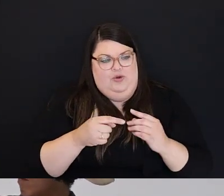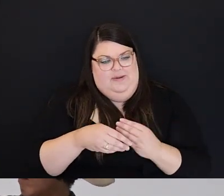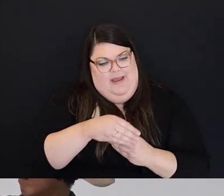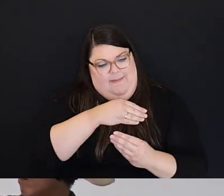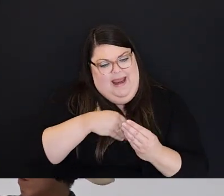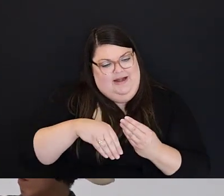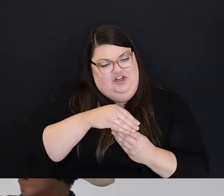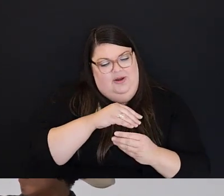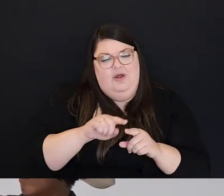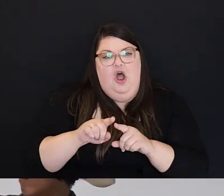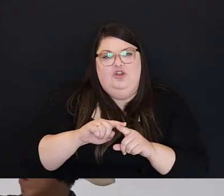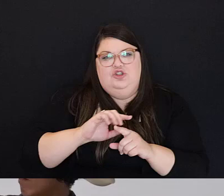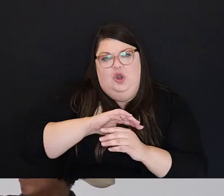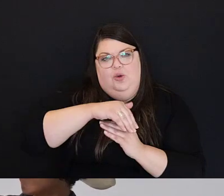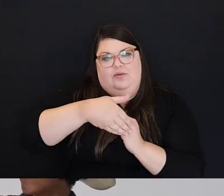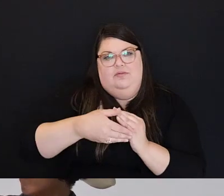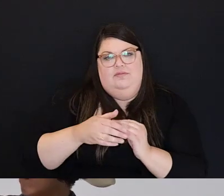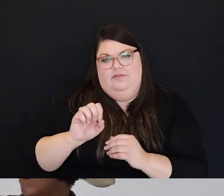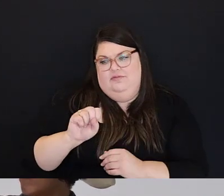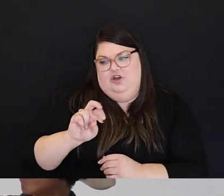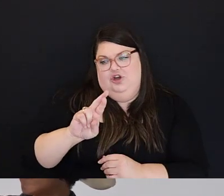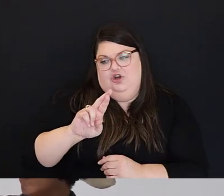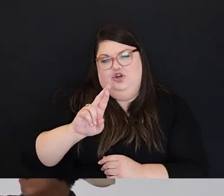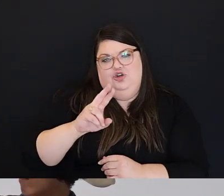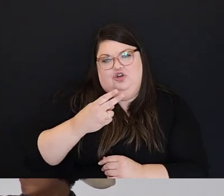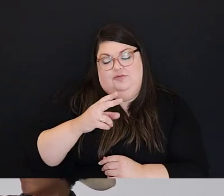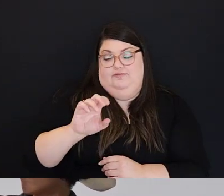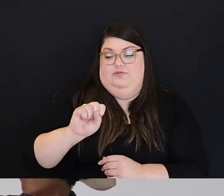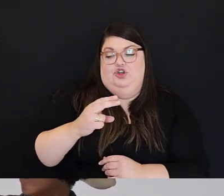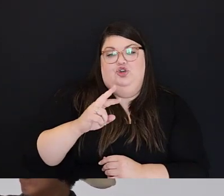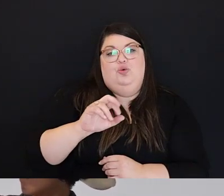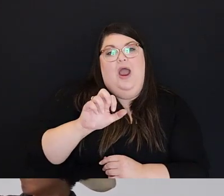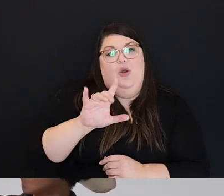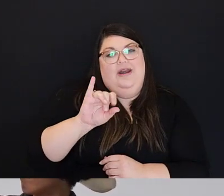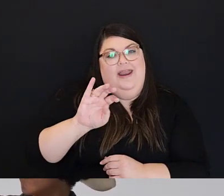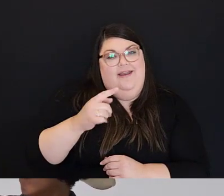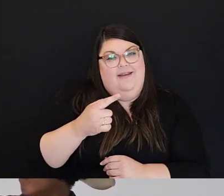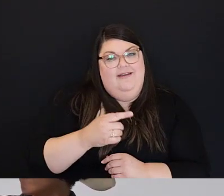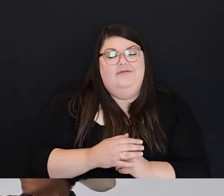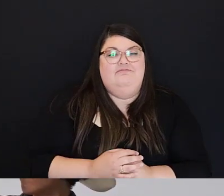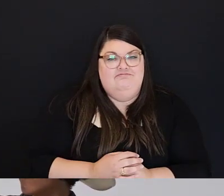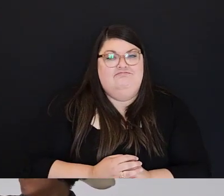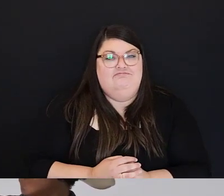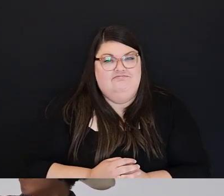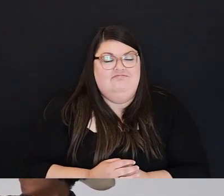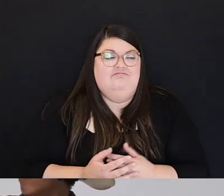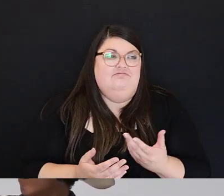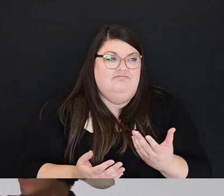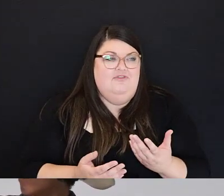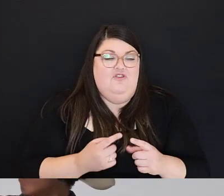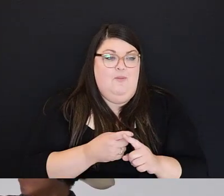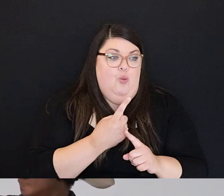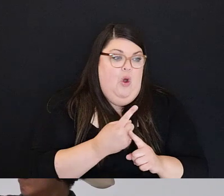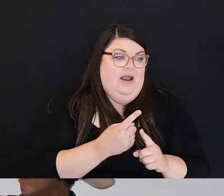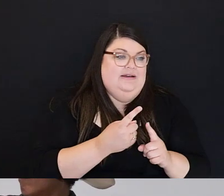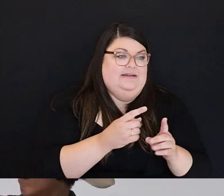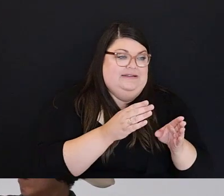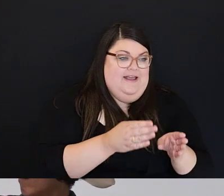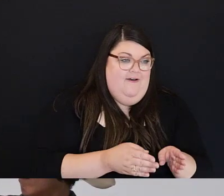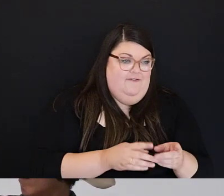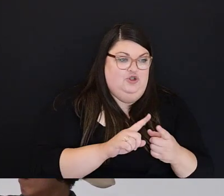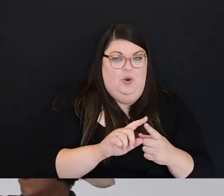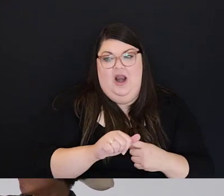also a shrouding that happens, and maybe that's a departure from oneself to another. but also it kind of becomes also the potential